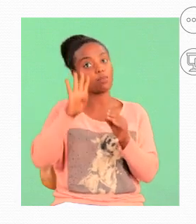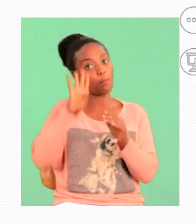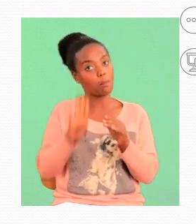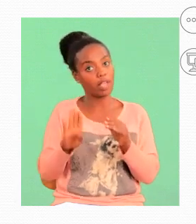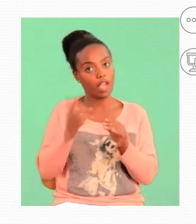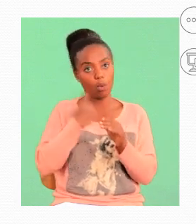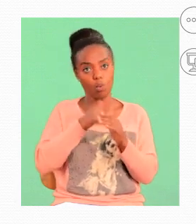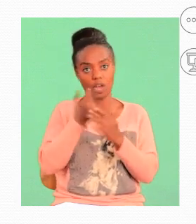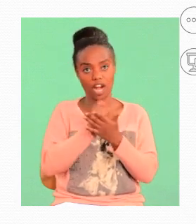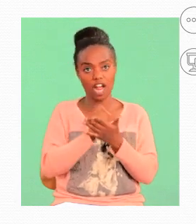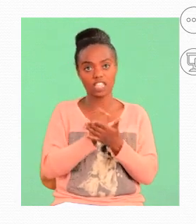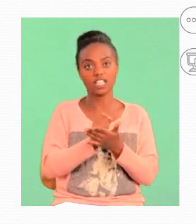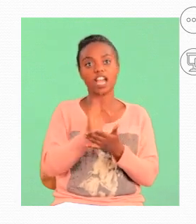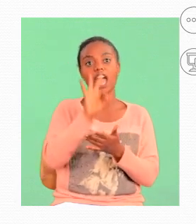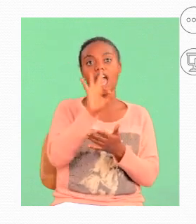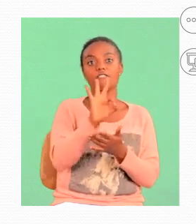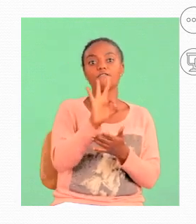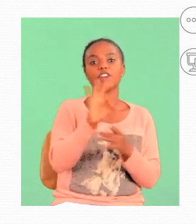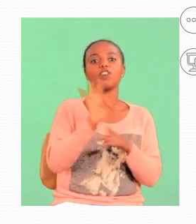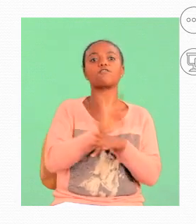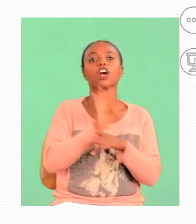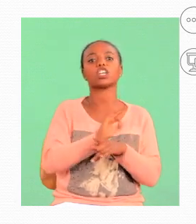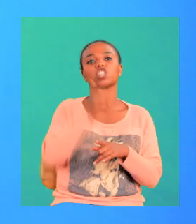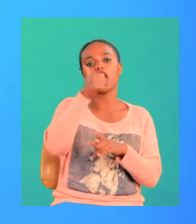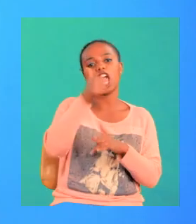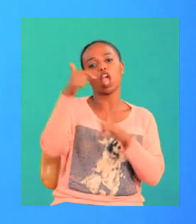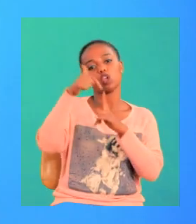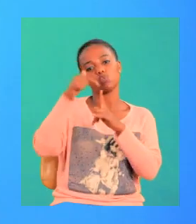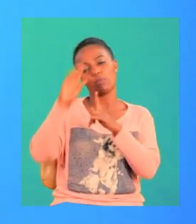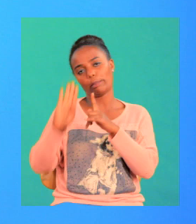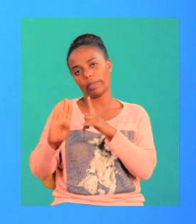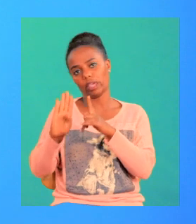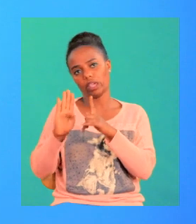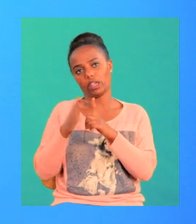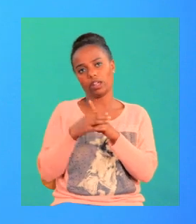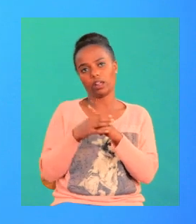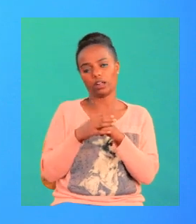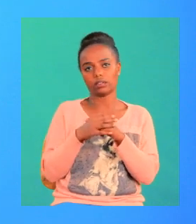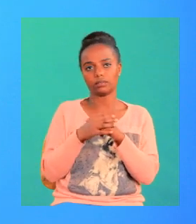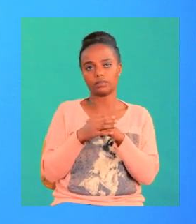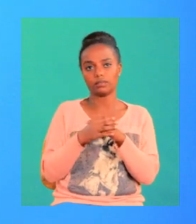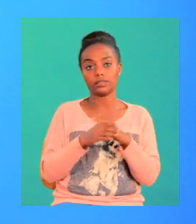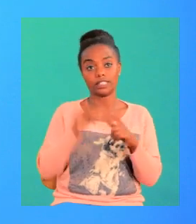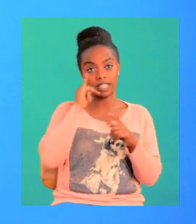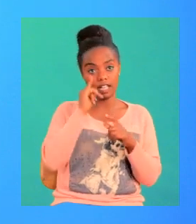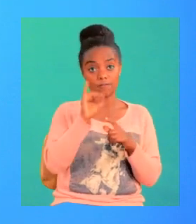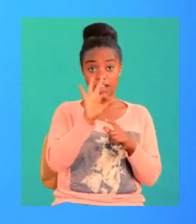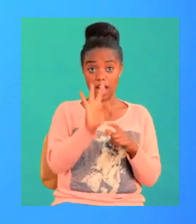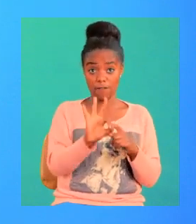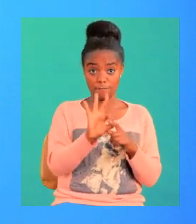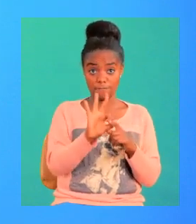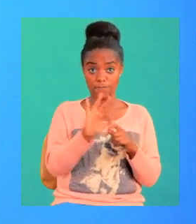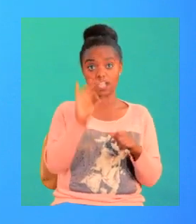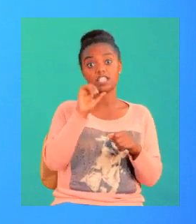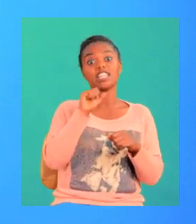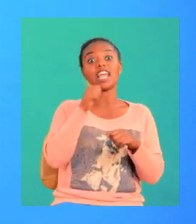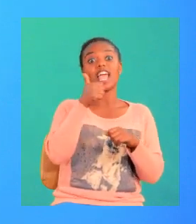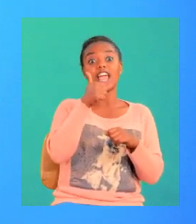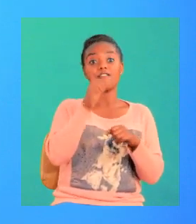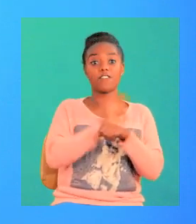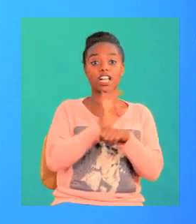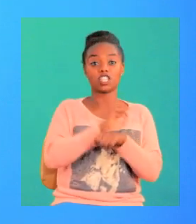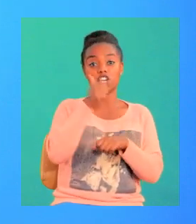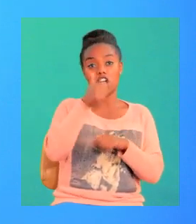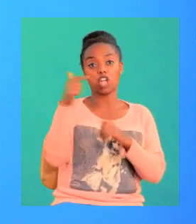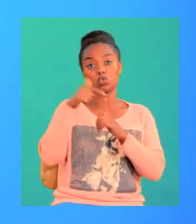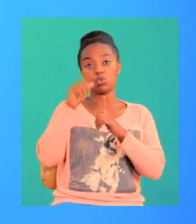write f is a function from A to B. If f is a function from A to B